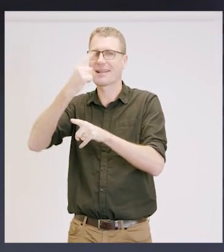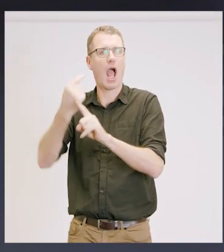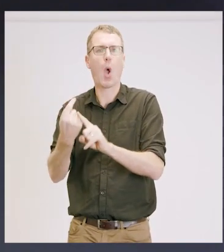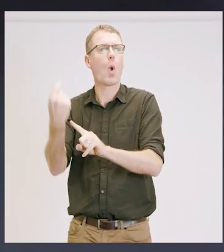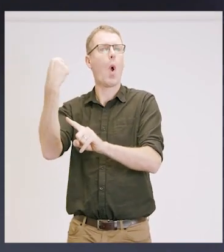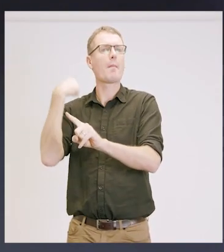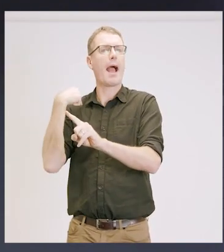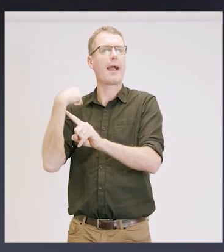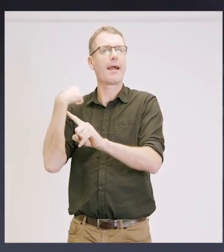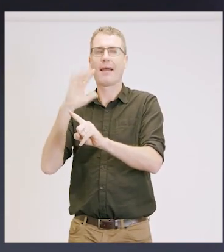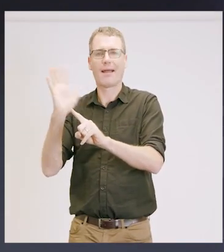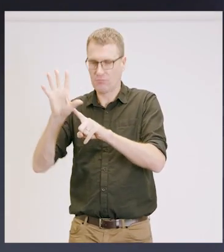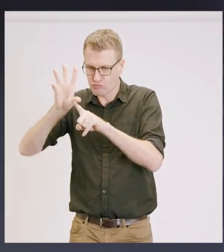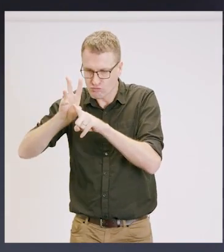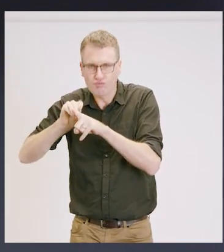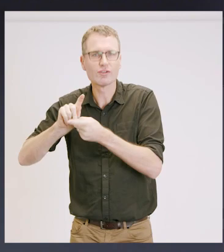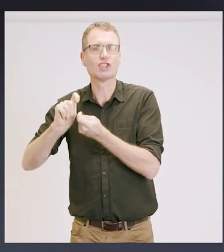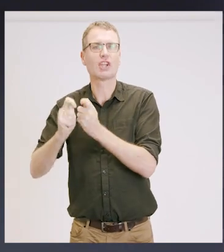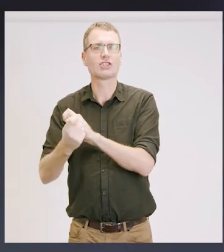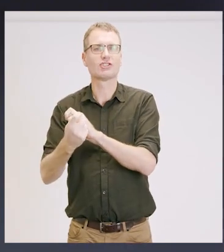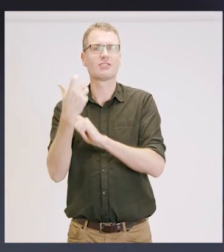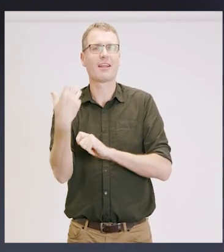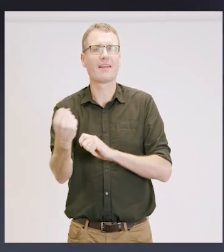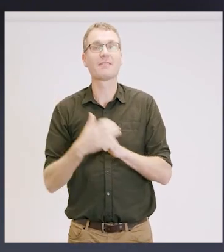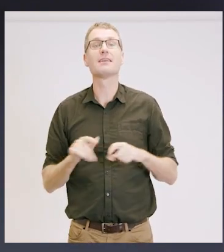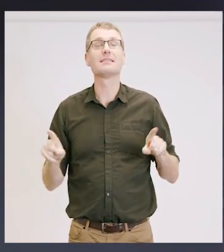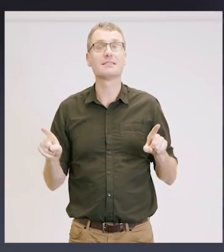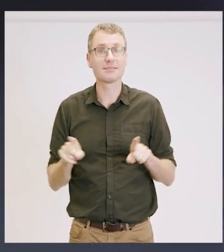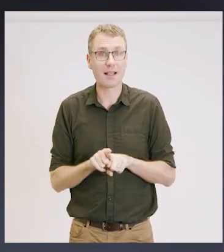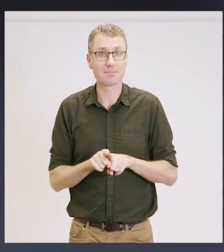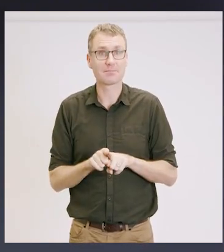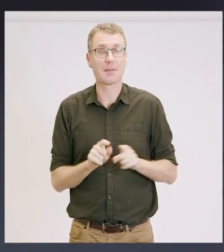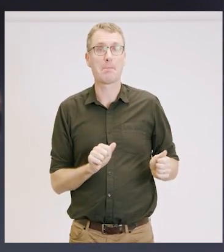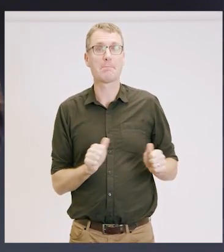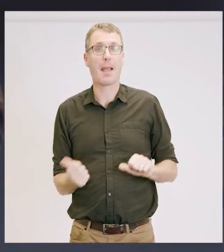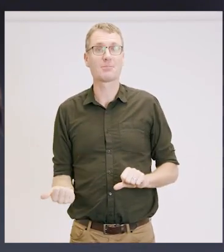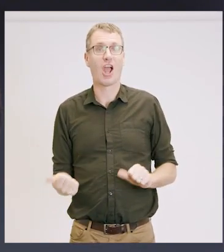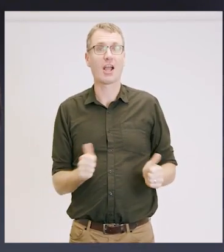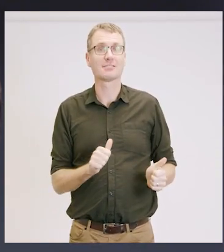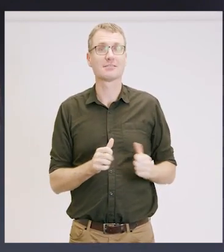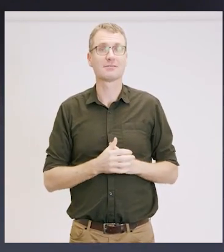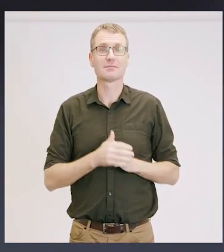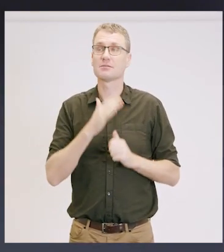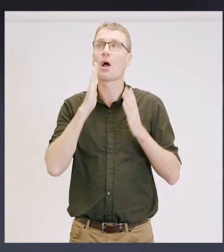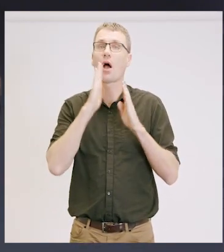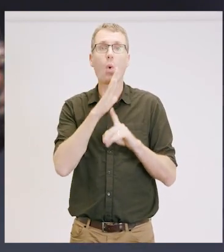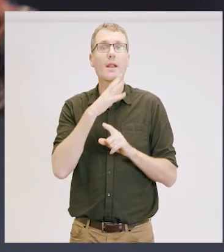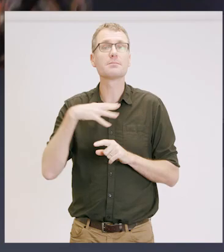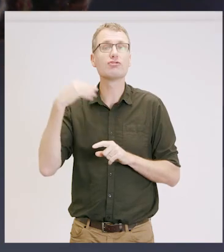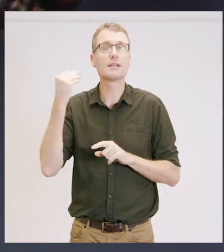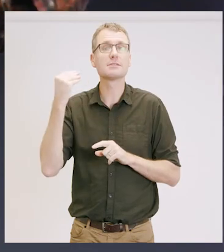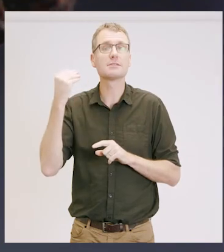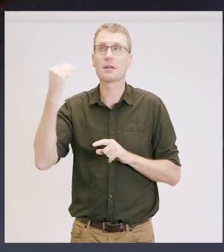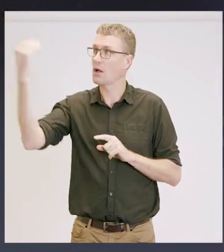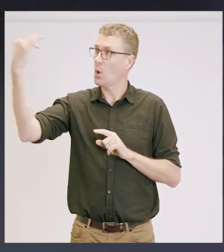the same again. It has been absolutely drenched by whatever the flavour is. And friends, that's what happens when we get baptised.